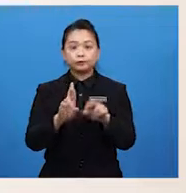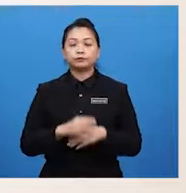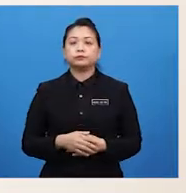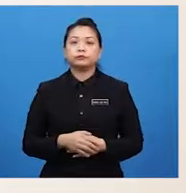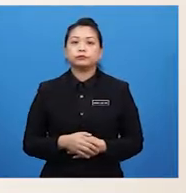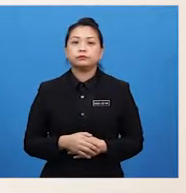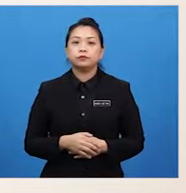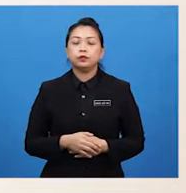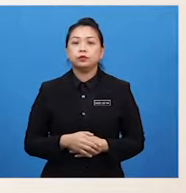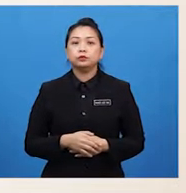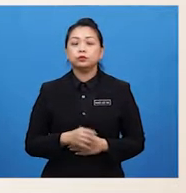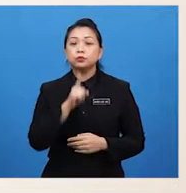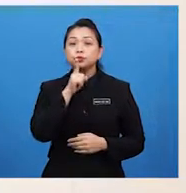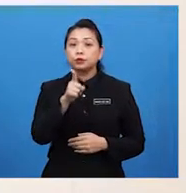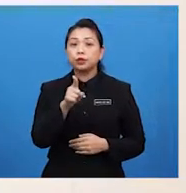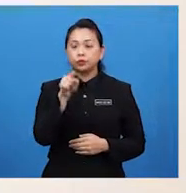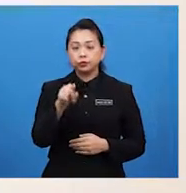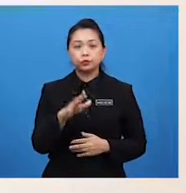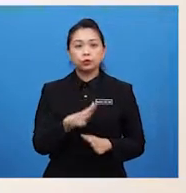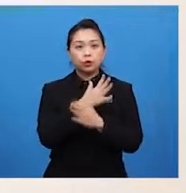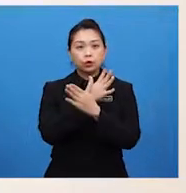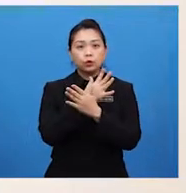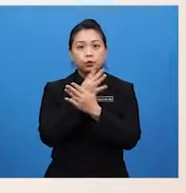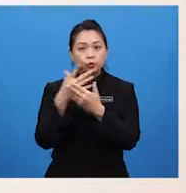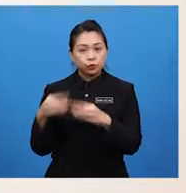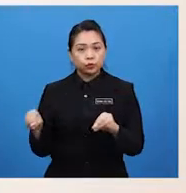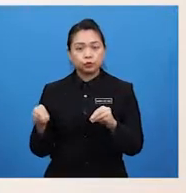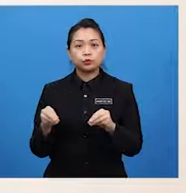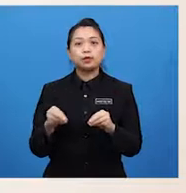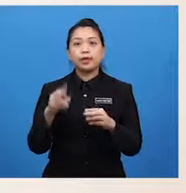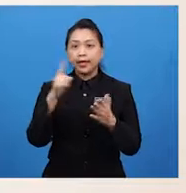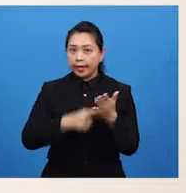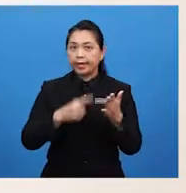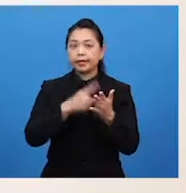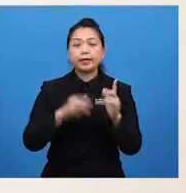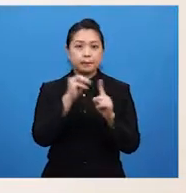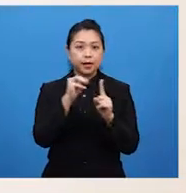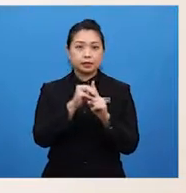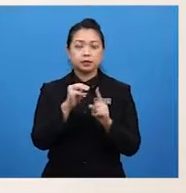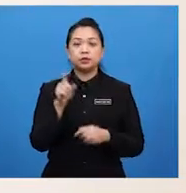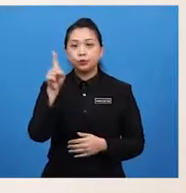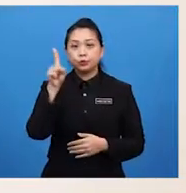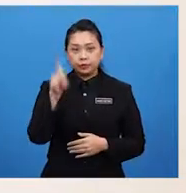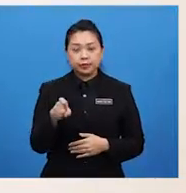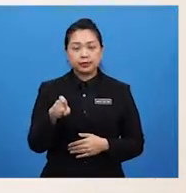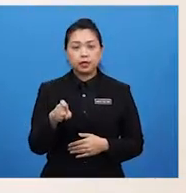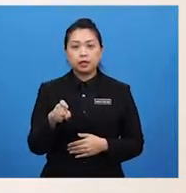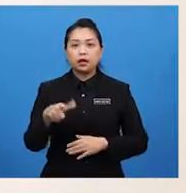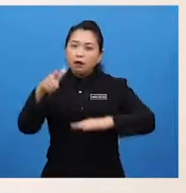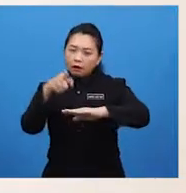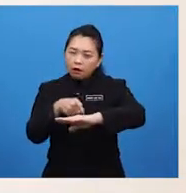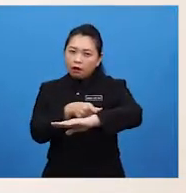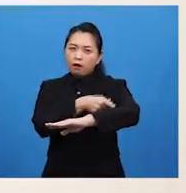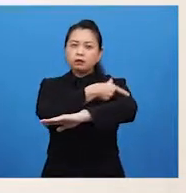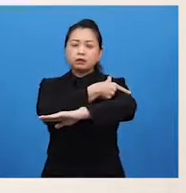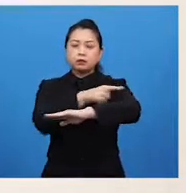any marks. Do not spend too long on task one because you need a longer time